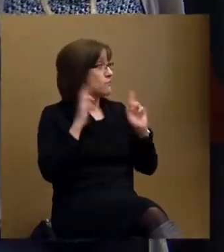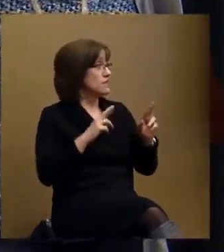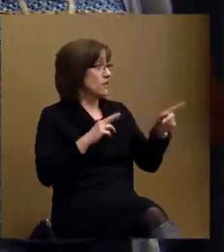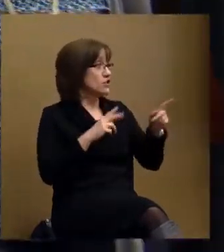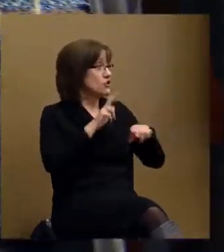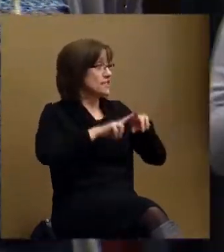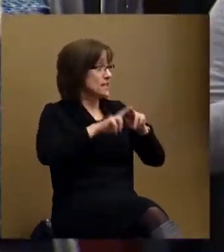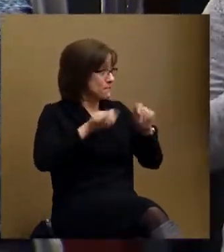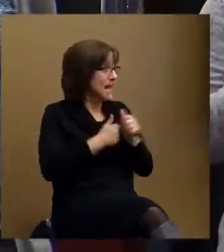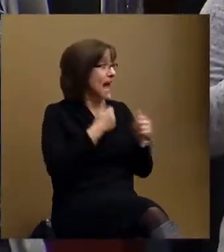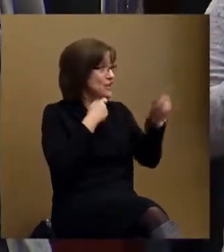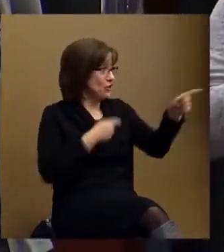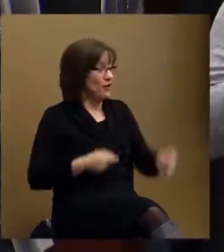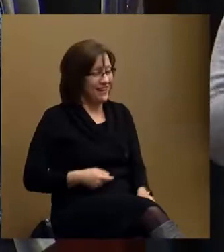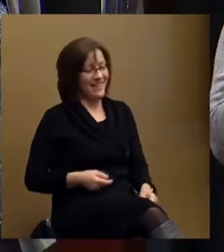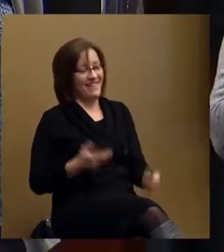friend.